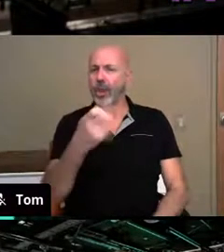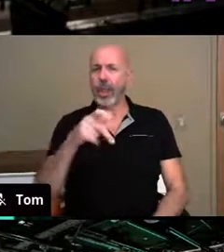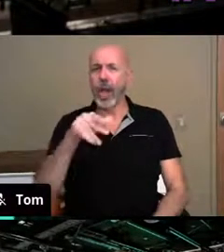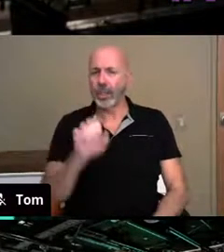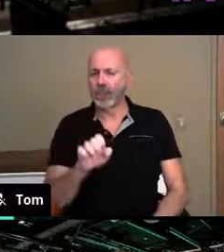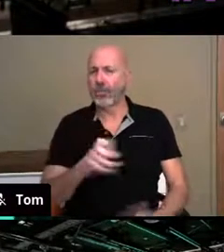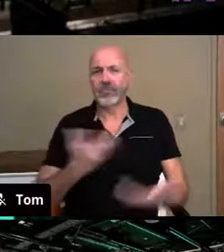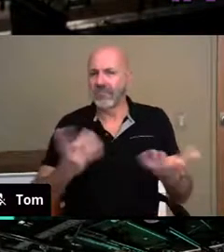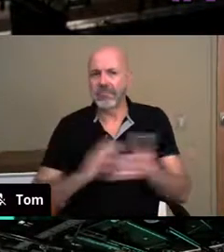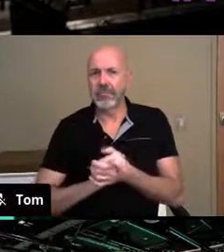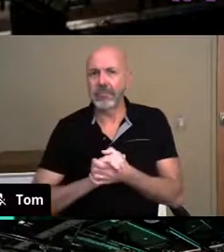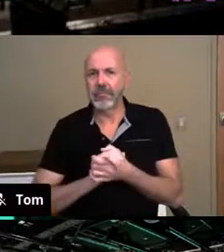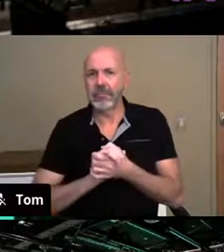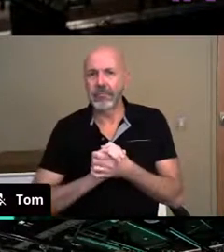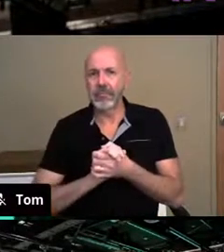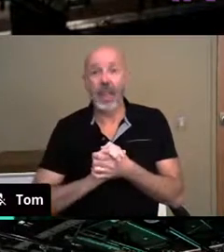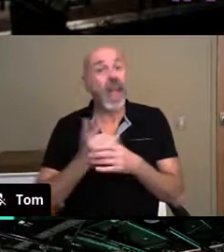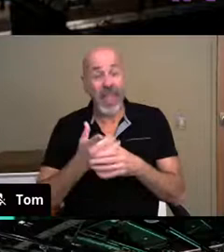and benefits.